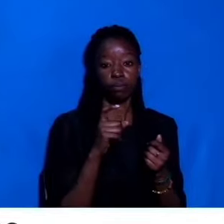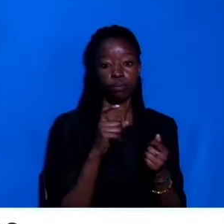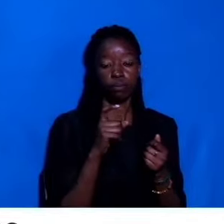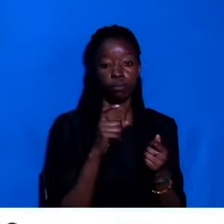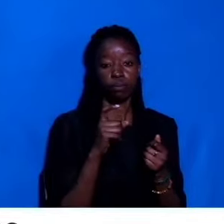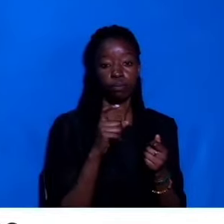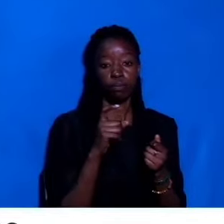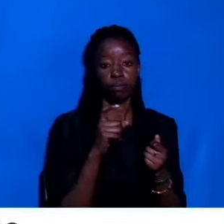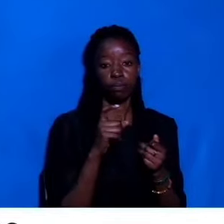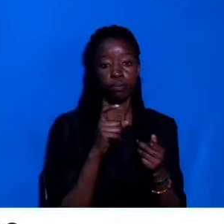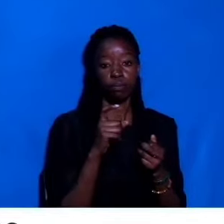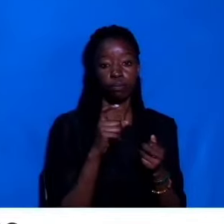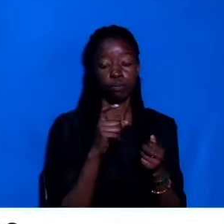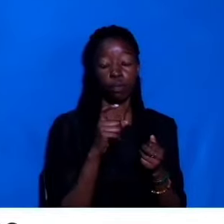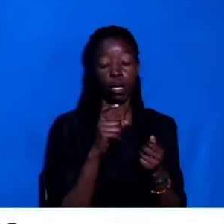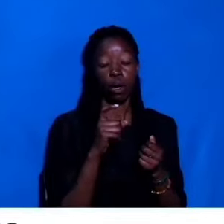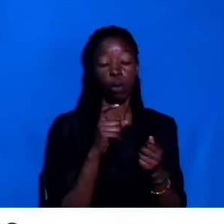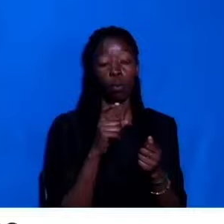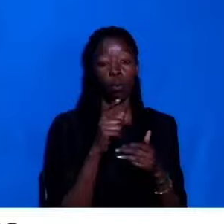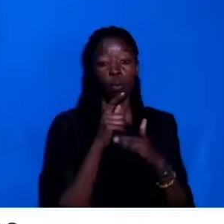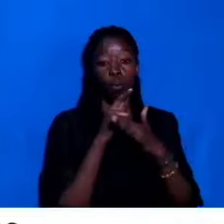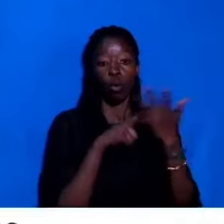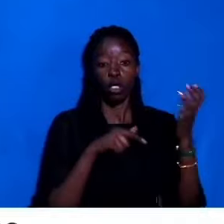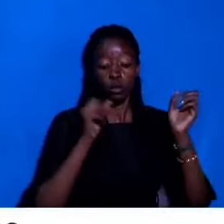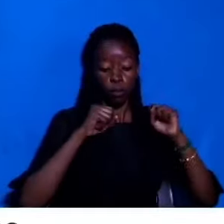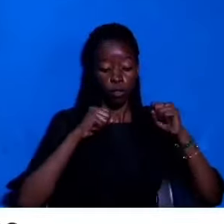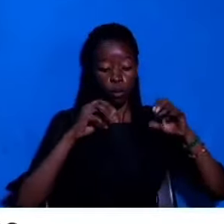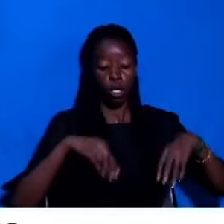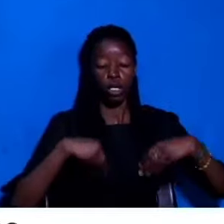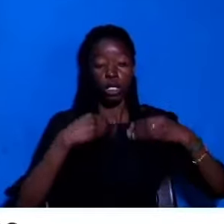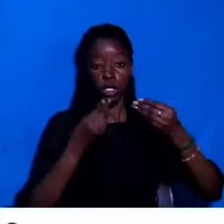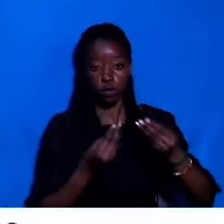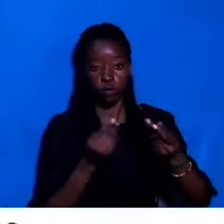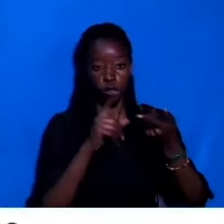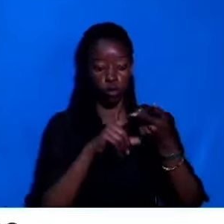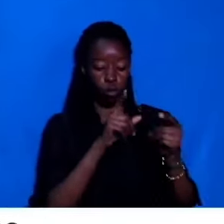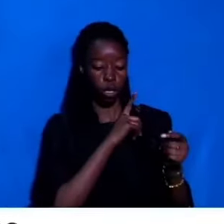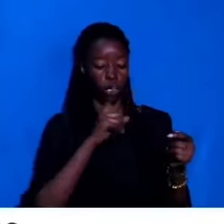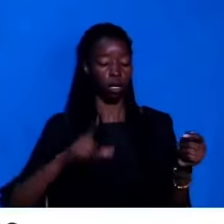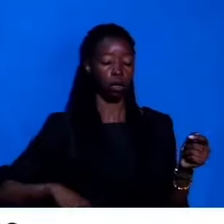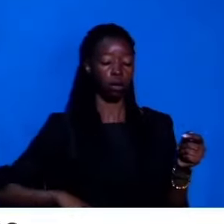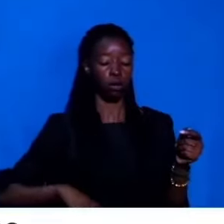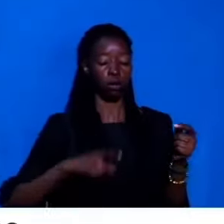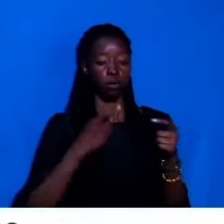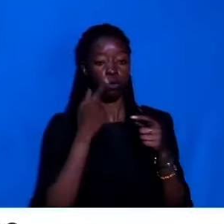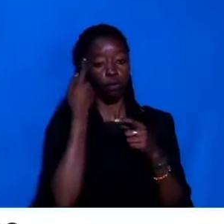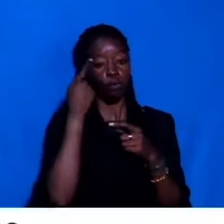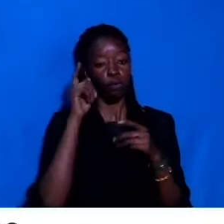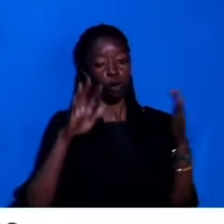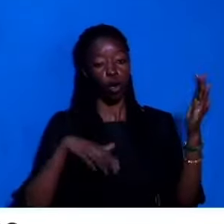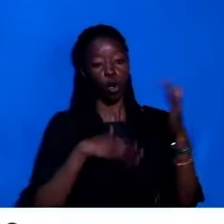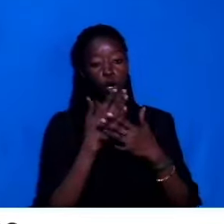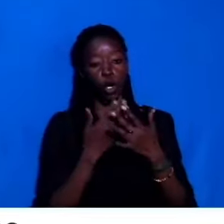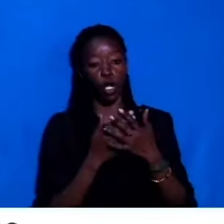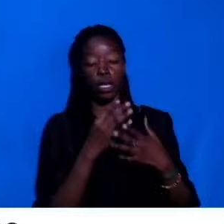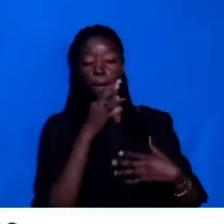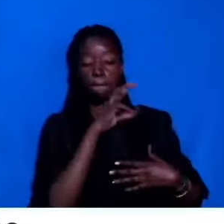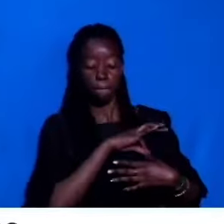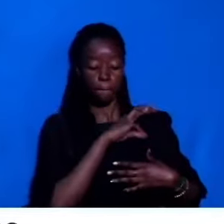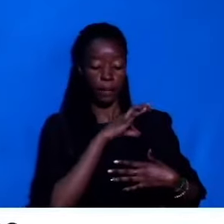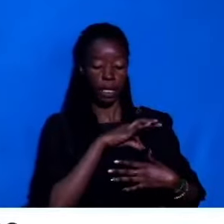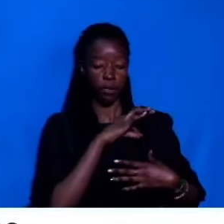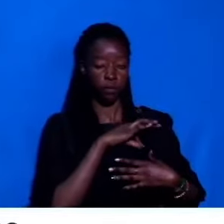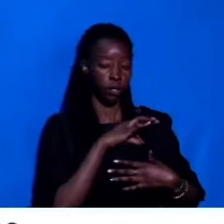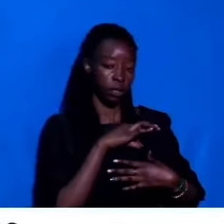put it like, "What shall I render to the Lord for all his benefits towards me?" He felt indebted to God.